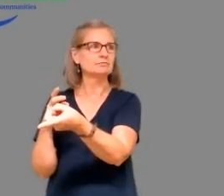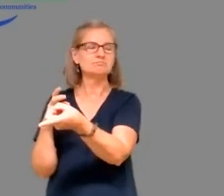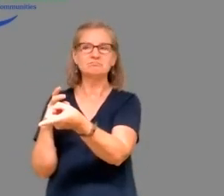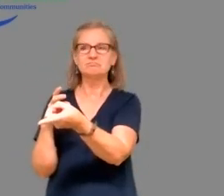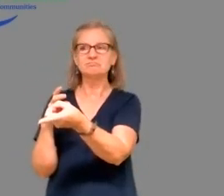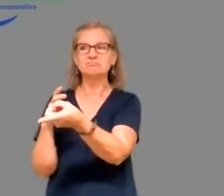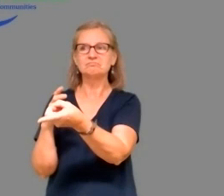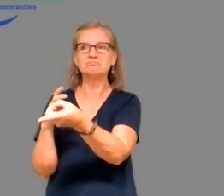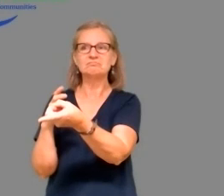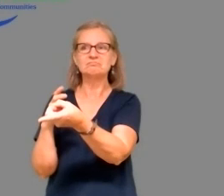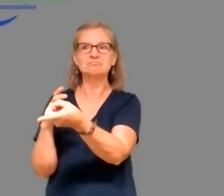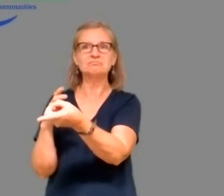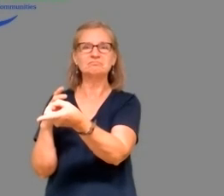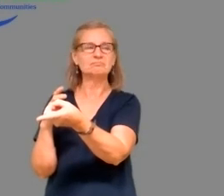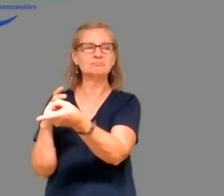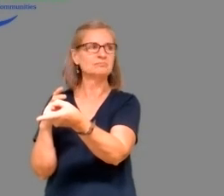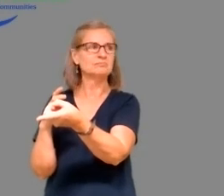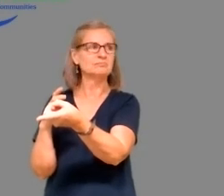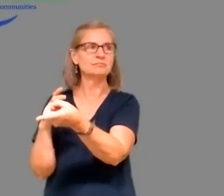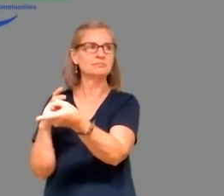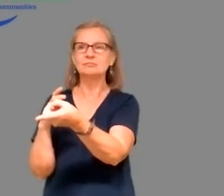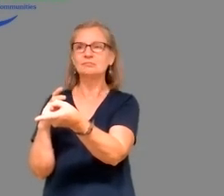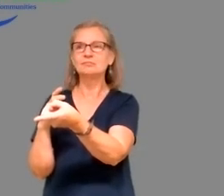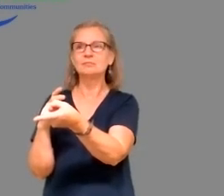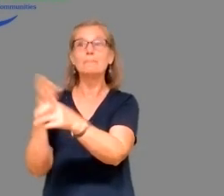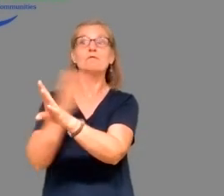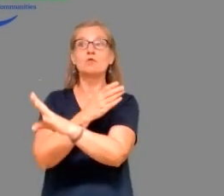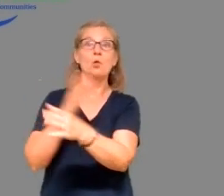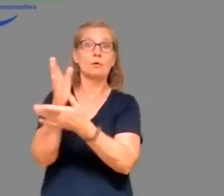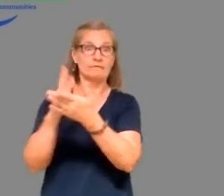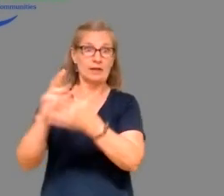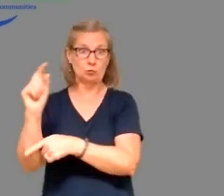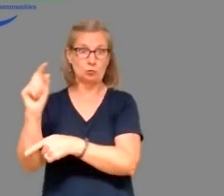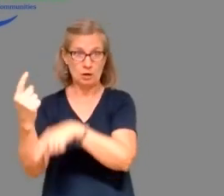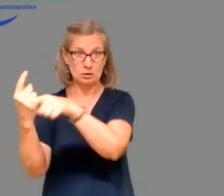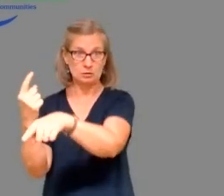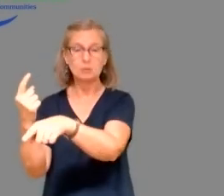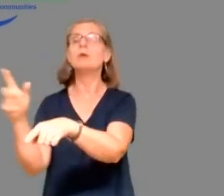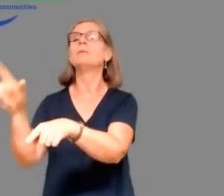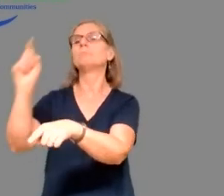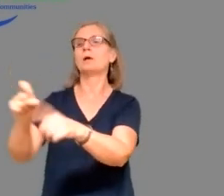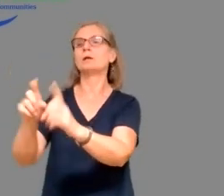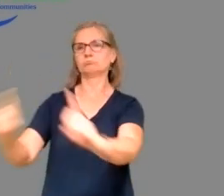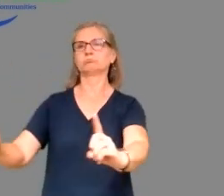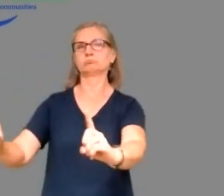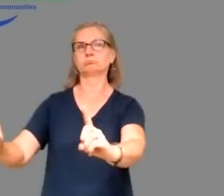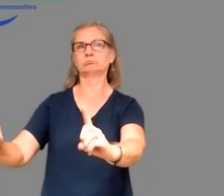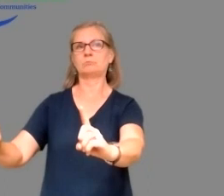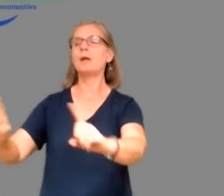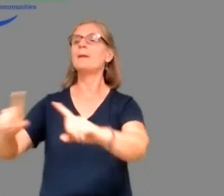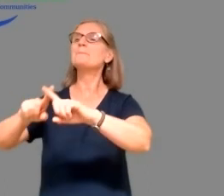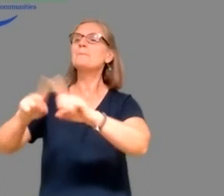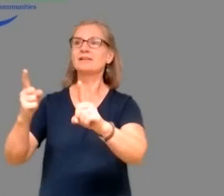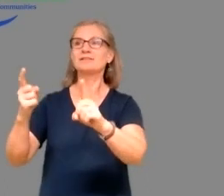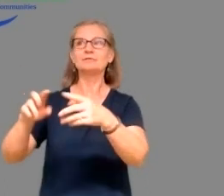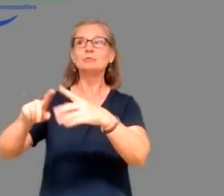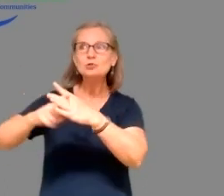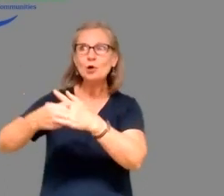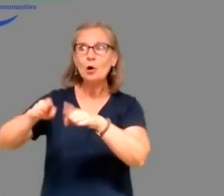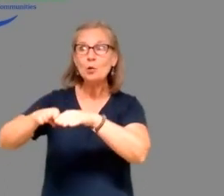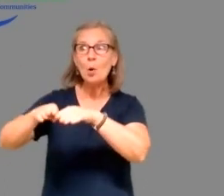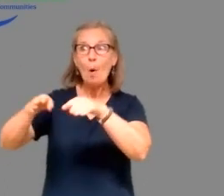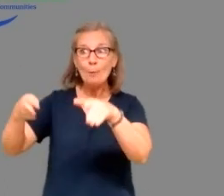under the original, you know, pre-phase one, staying apart. And then, you know, as we start opening things up, I